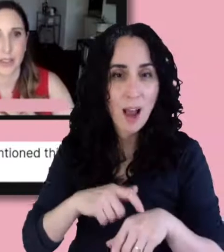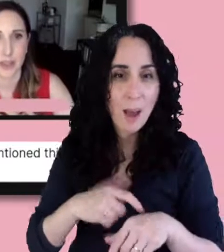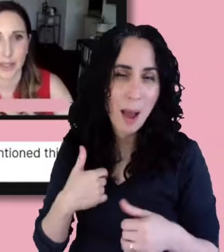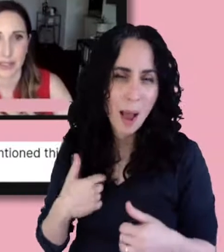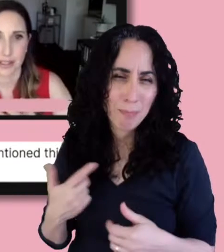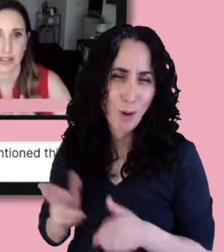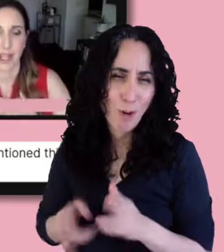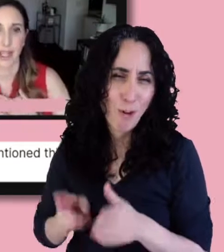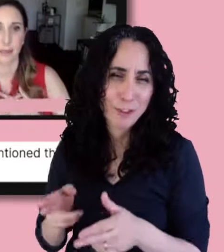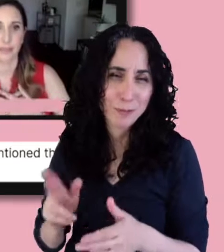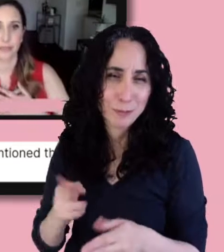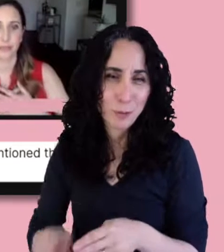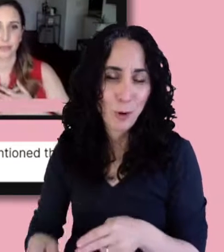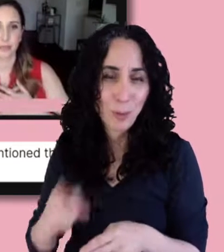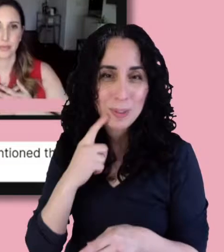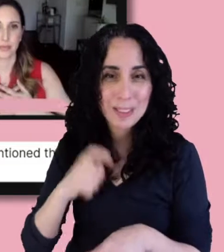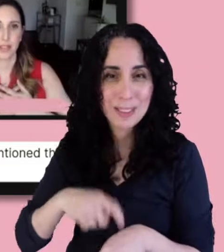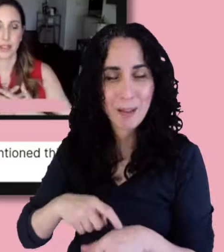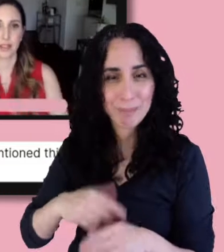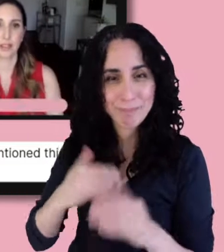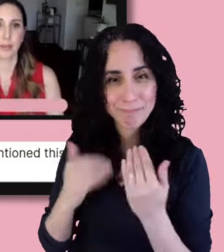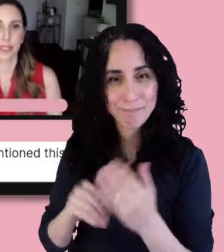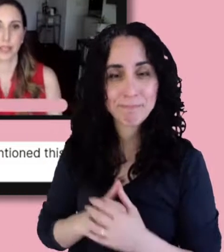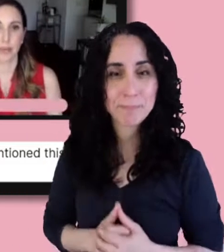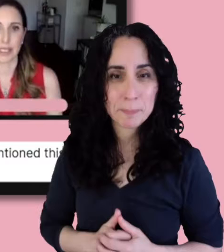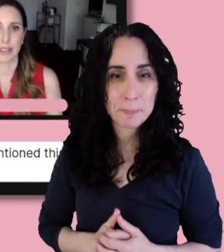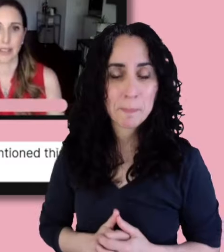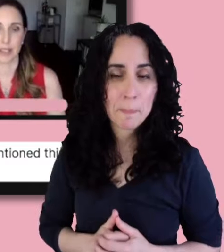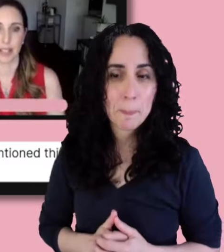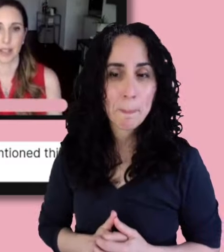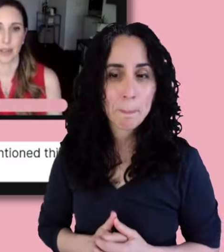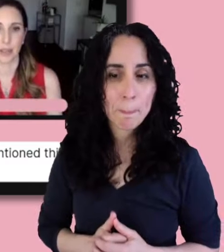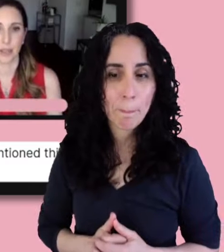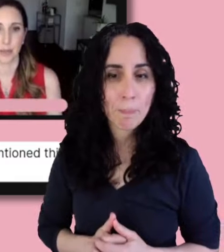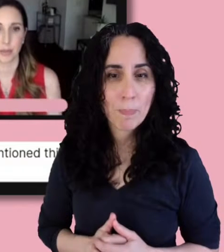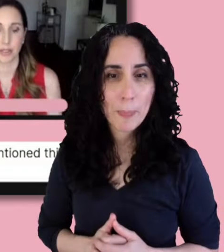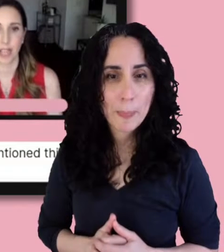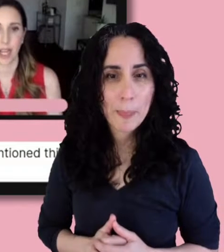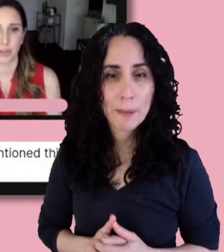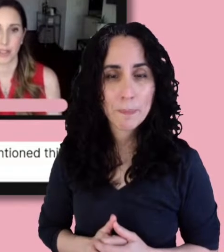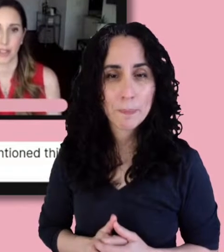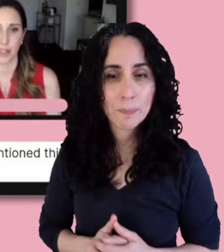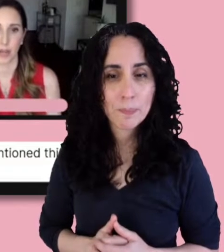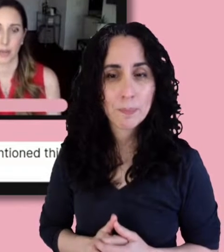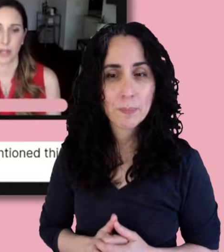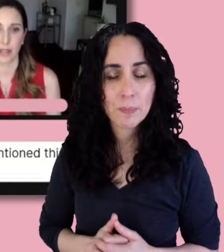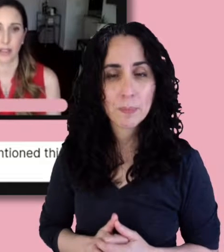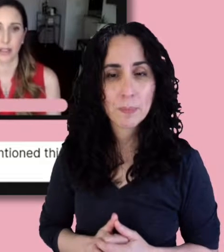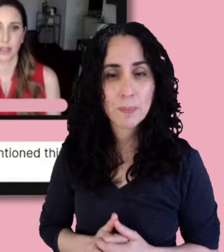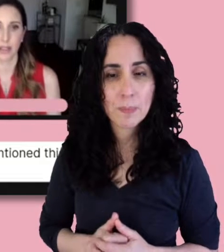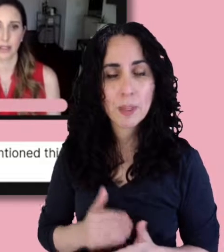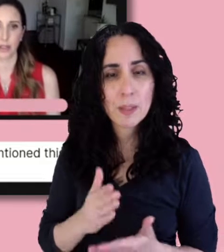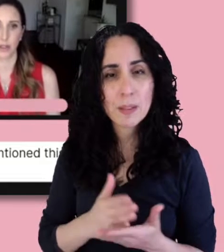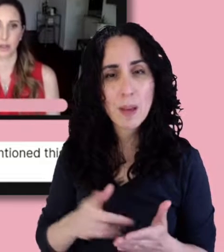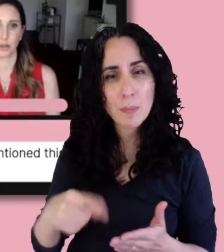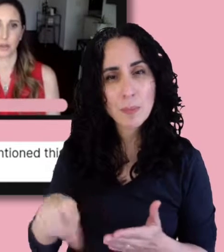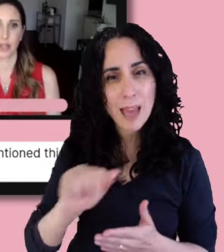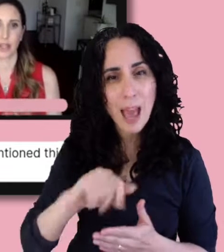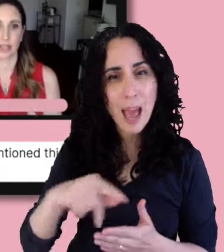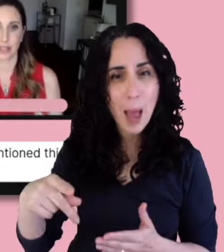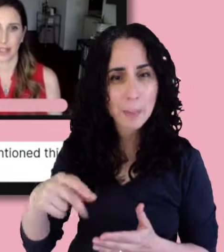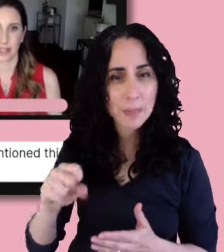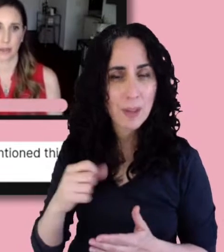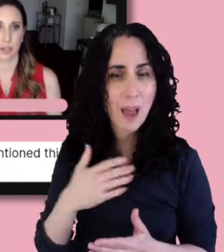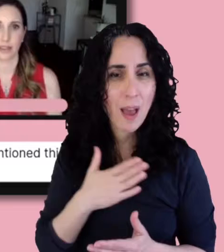doing it just based on time. Something I really love is some of the apps that are out there that do